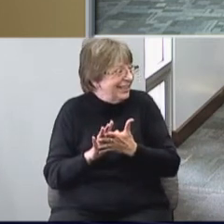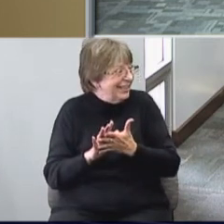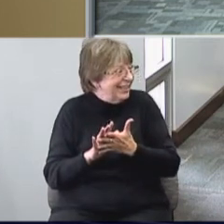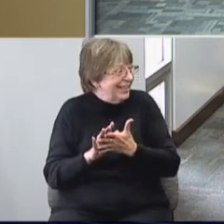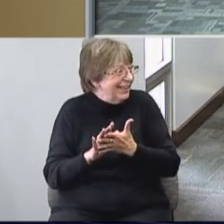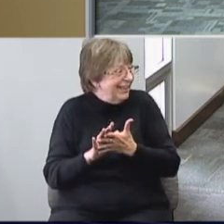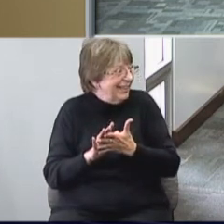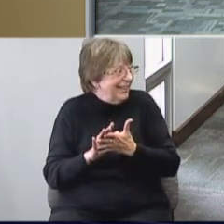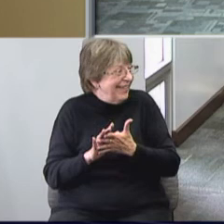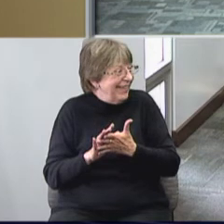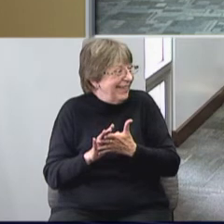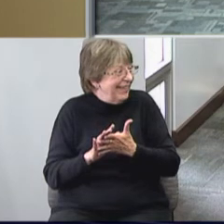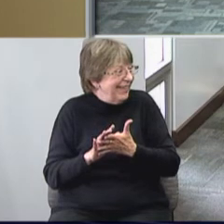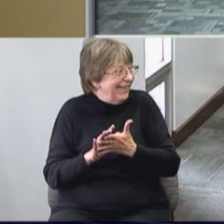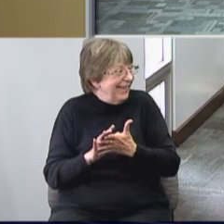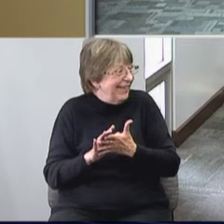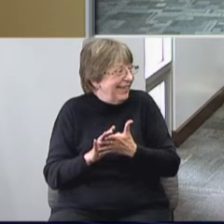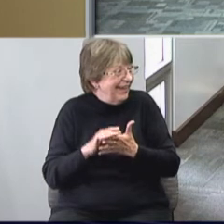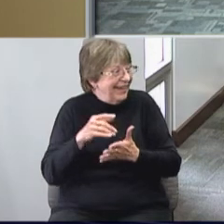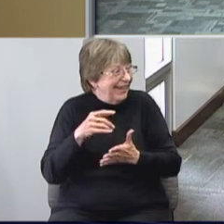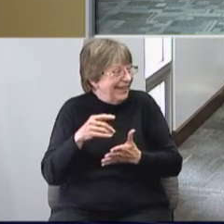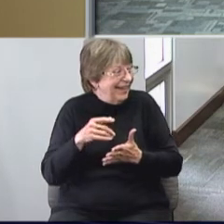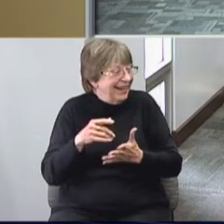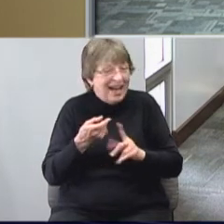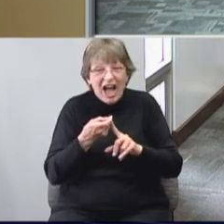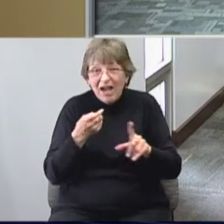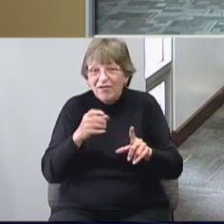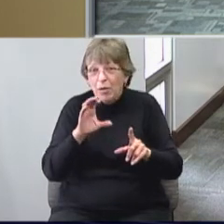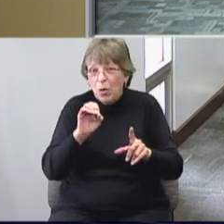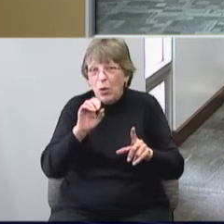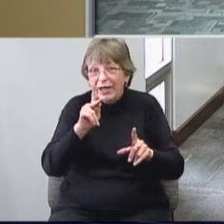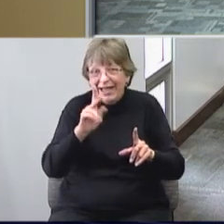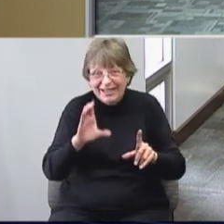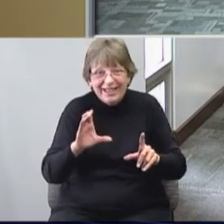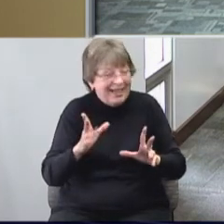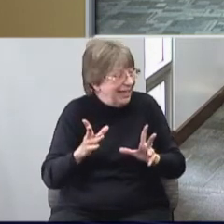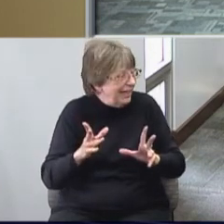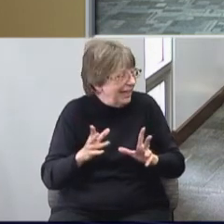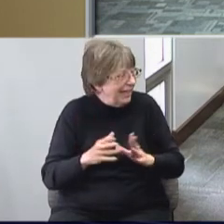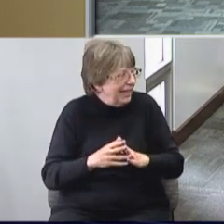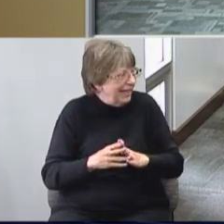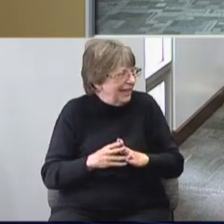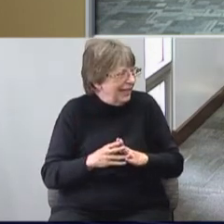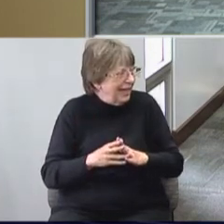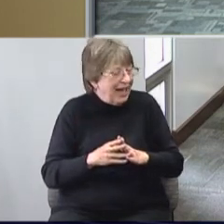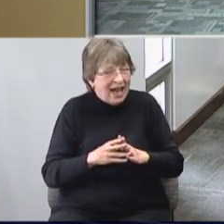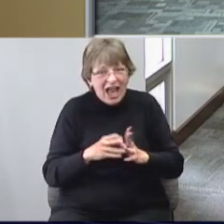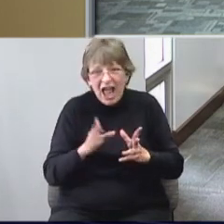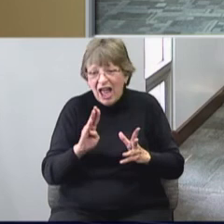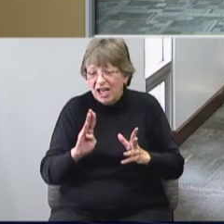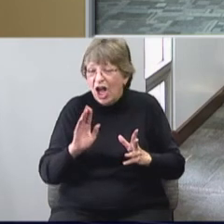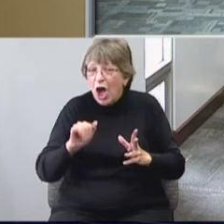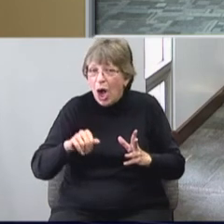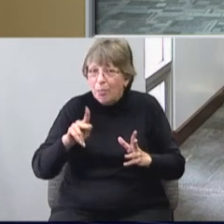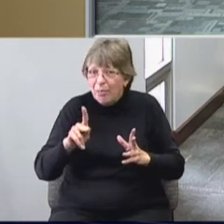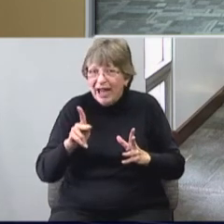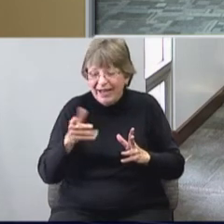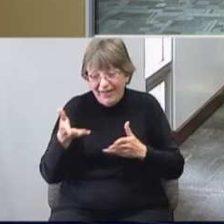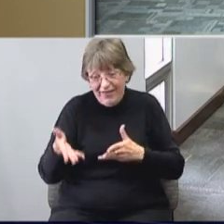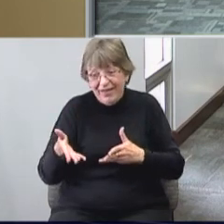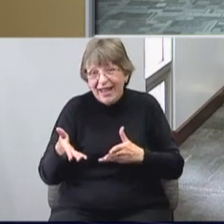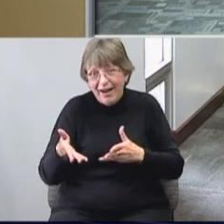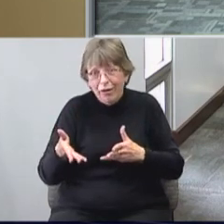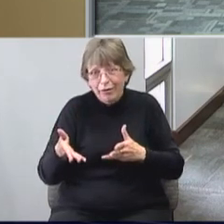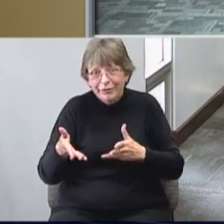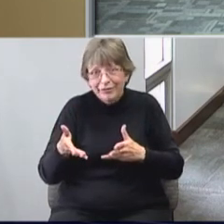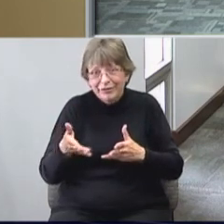thank Quail Creek Bank from Oklahoma City, finance this project, and we have requested more